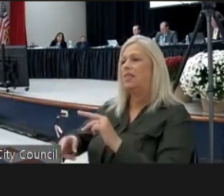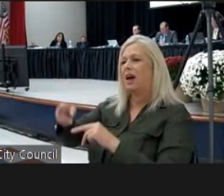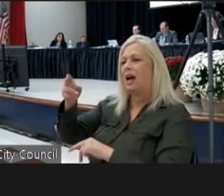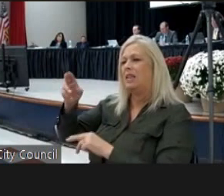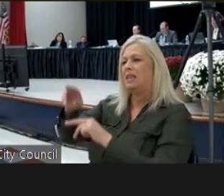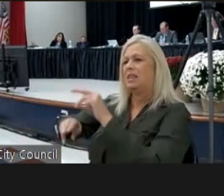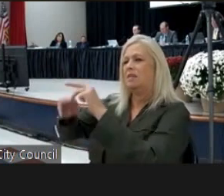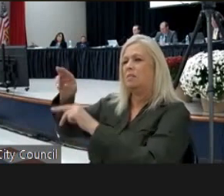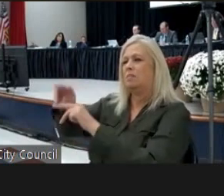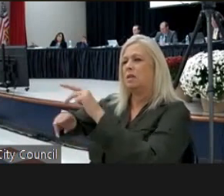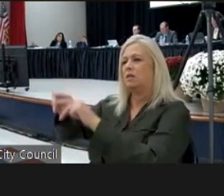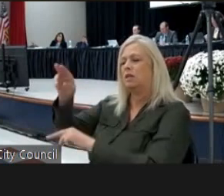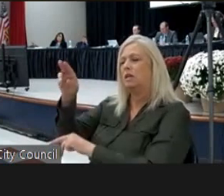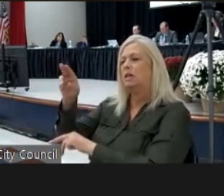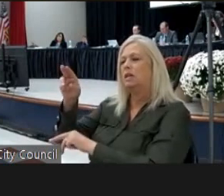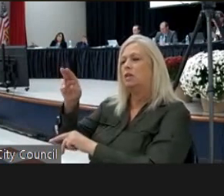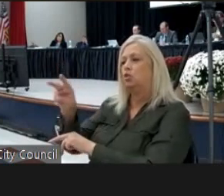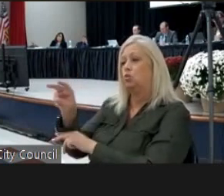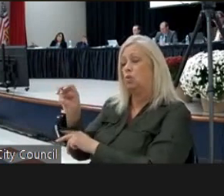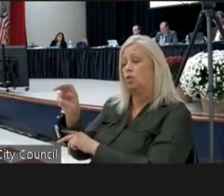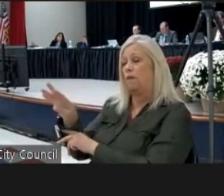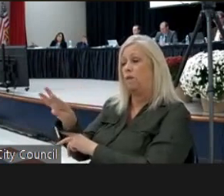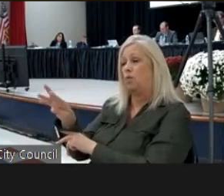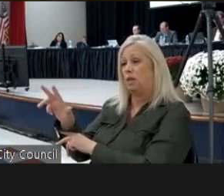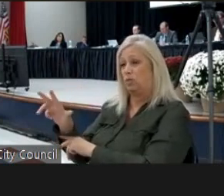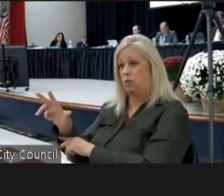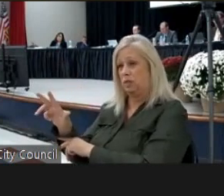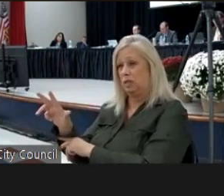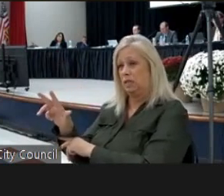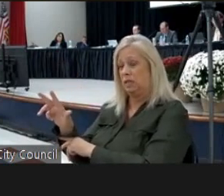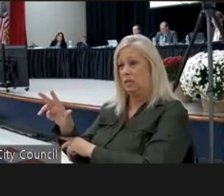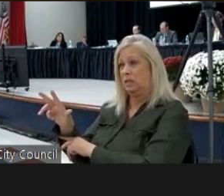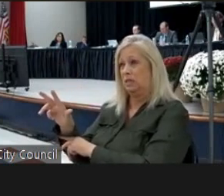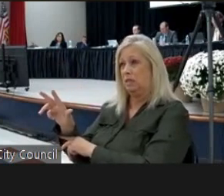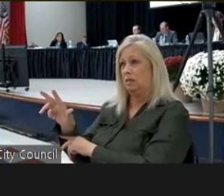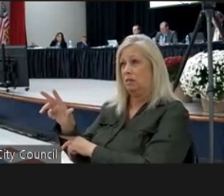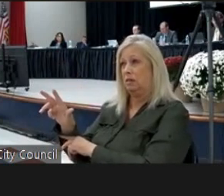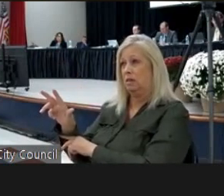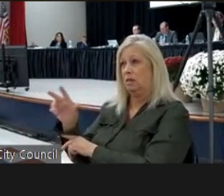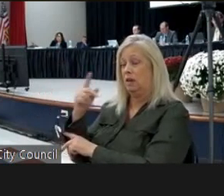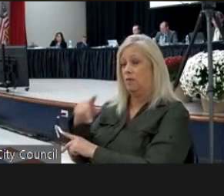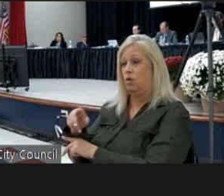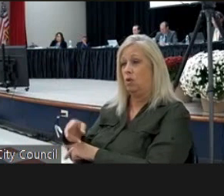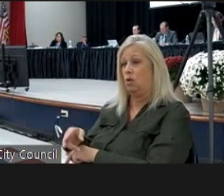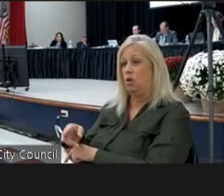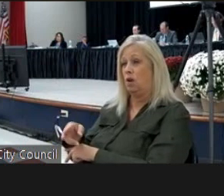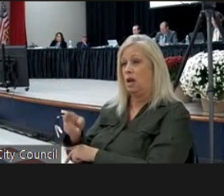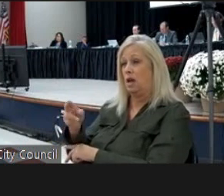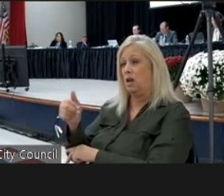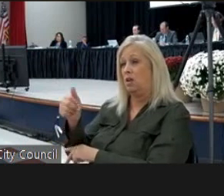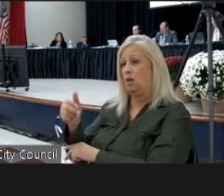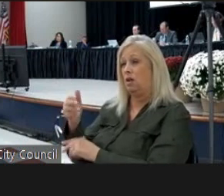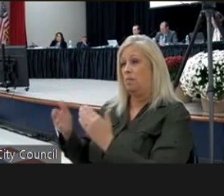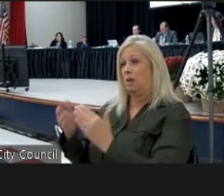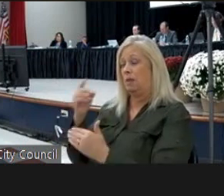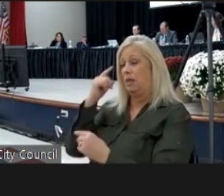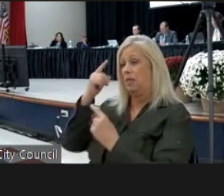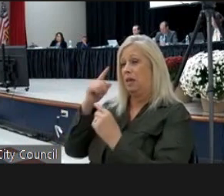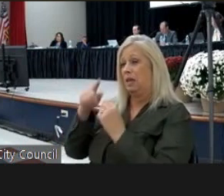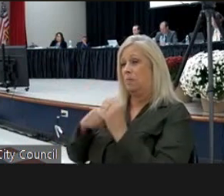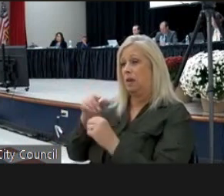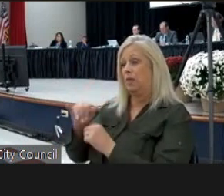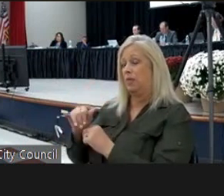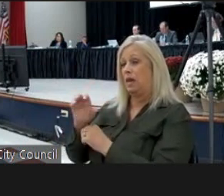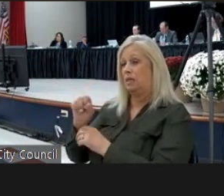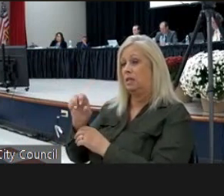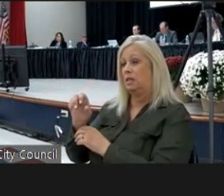where you're looking at buildings 243 or higher, maybe. Thinking about the facade screening of that